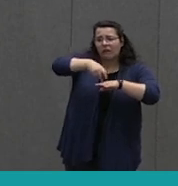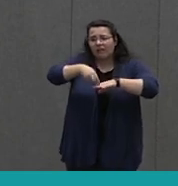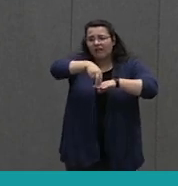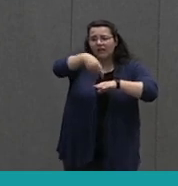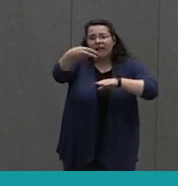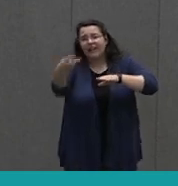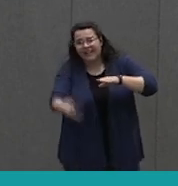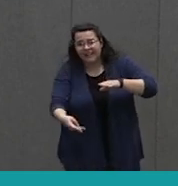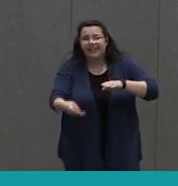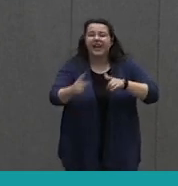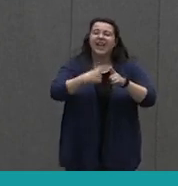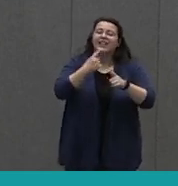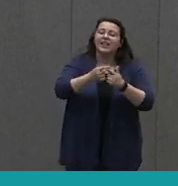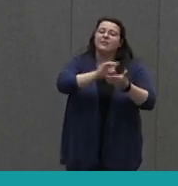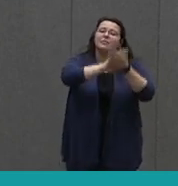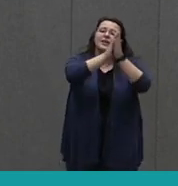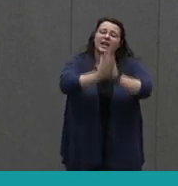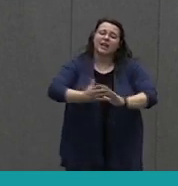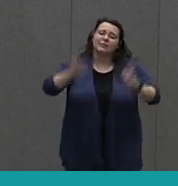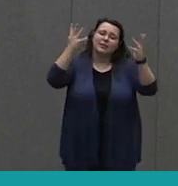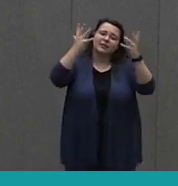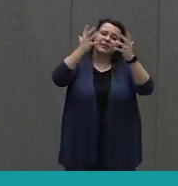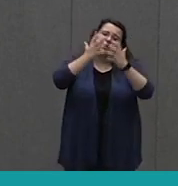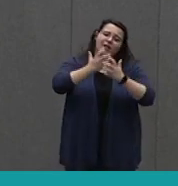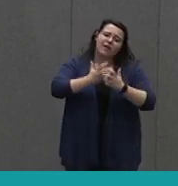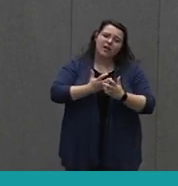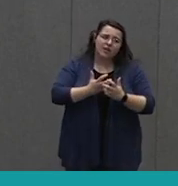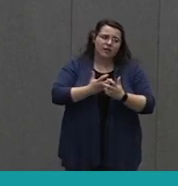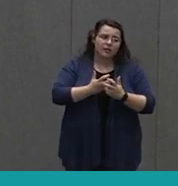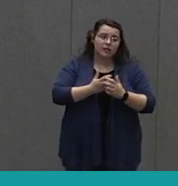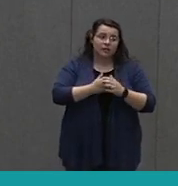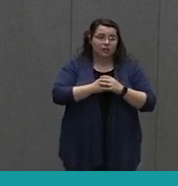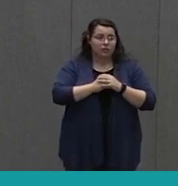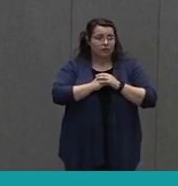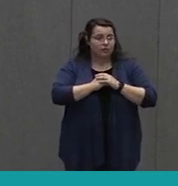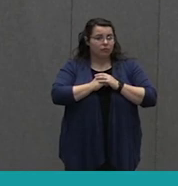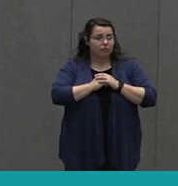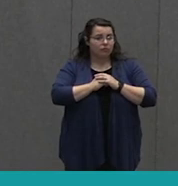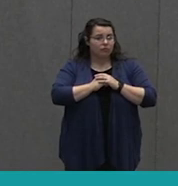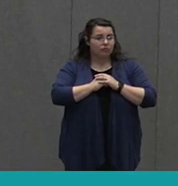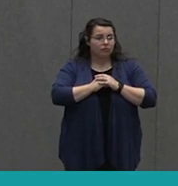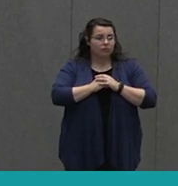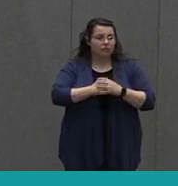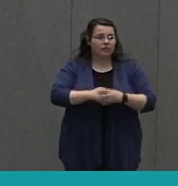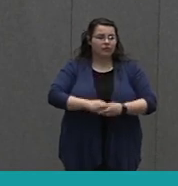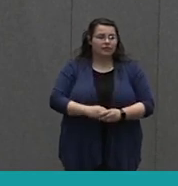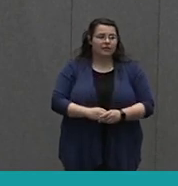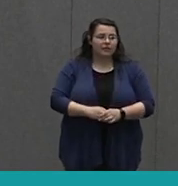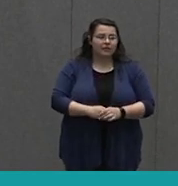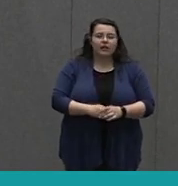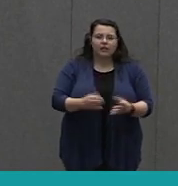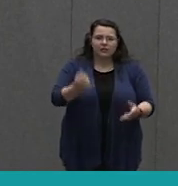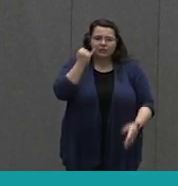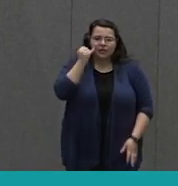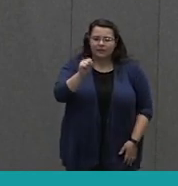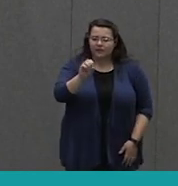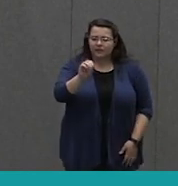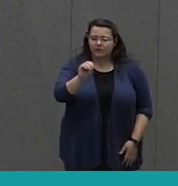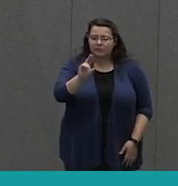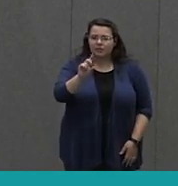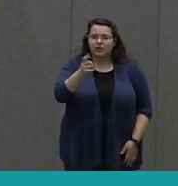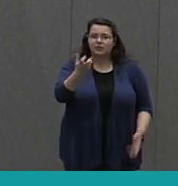Hare. "Come and play pirates with us." Smudge and Goose climbed aboard. "Smudge has